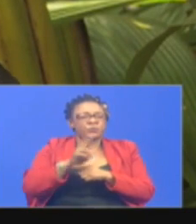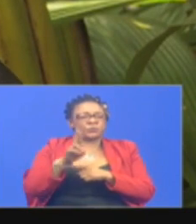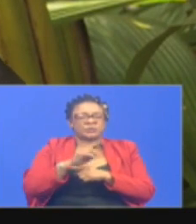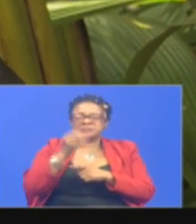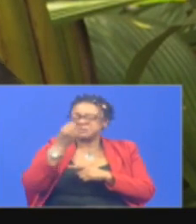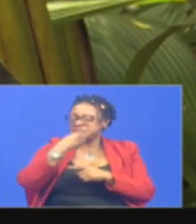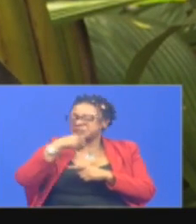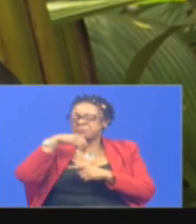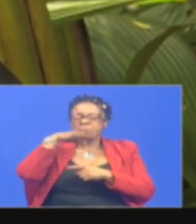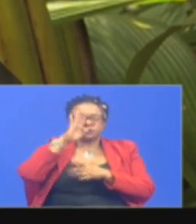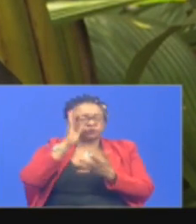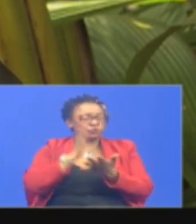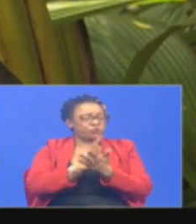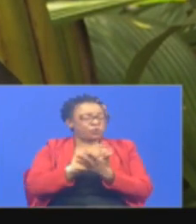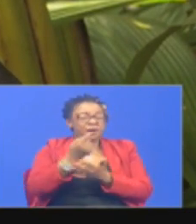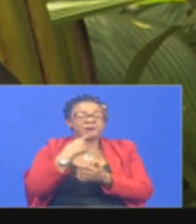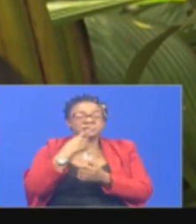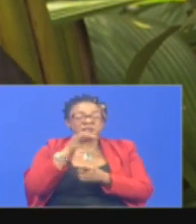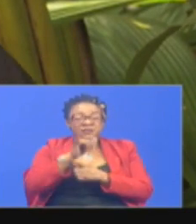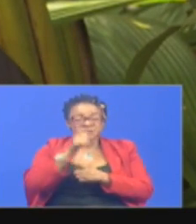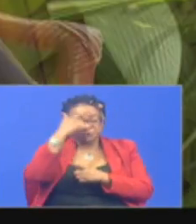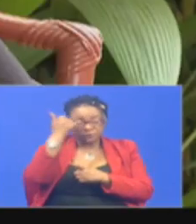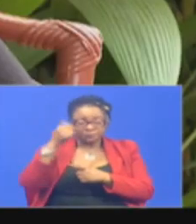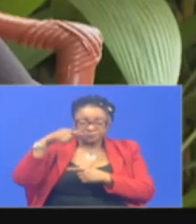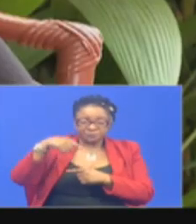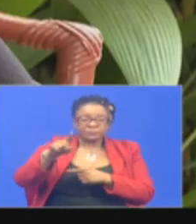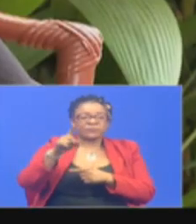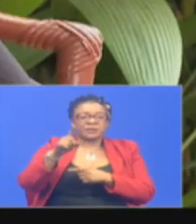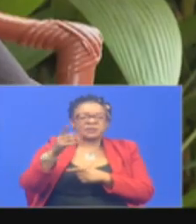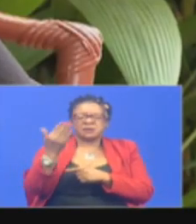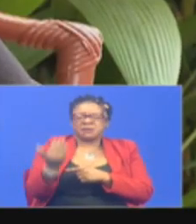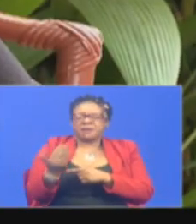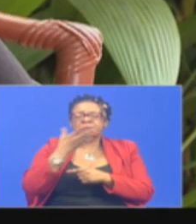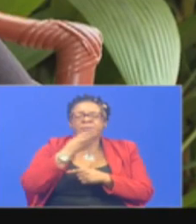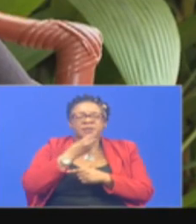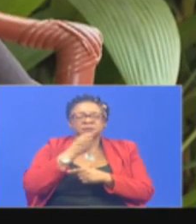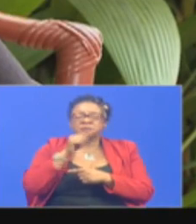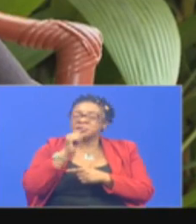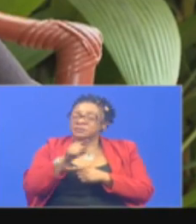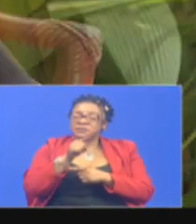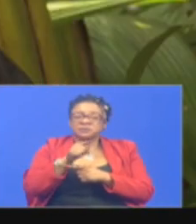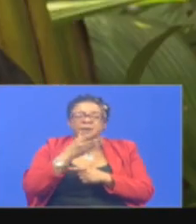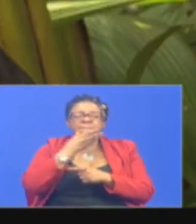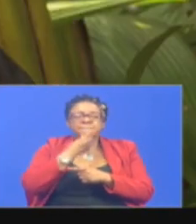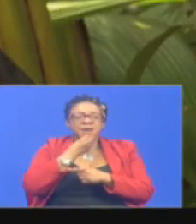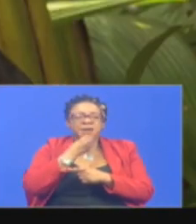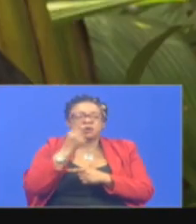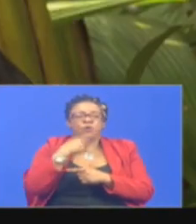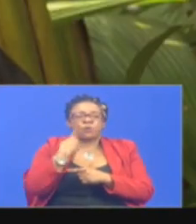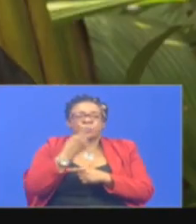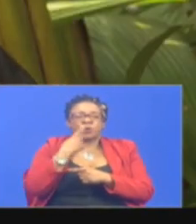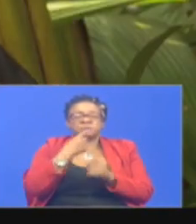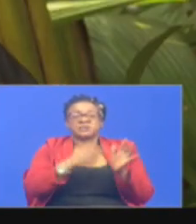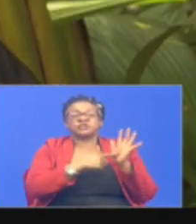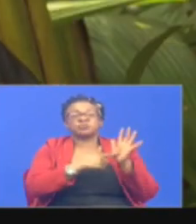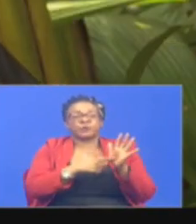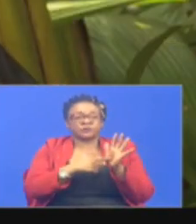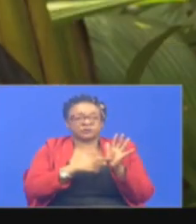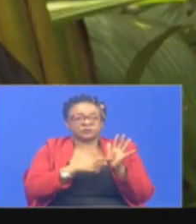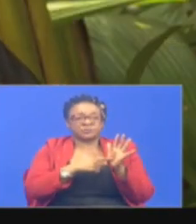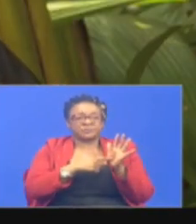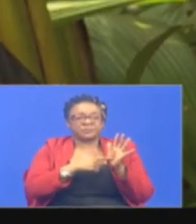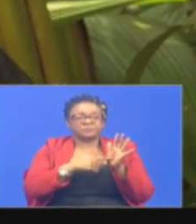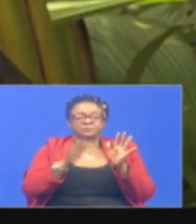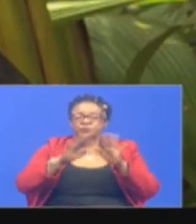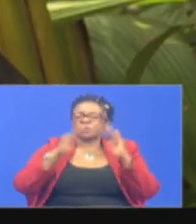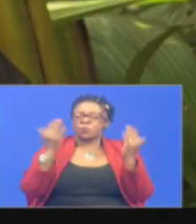disappointing. And I say very disappointing because he's a relatively young man. This is a man who has been exposed to the world. He